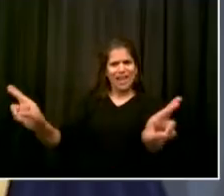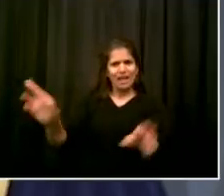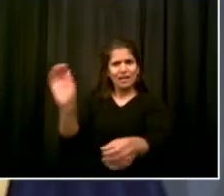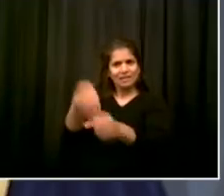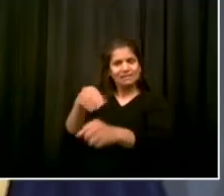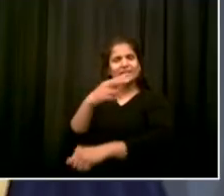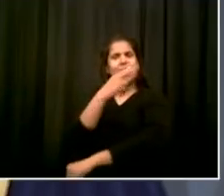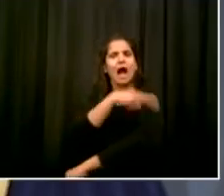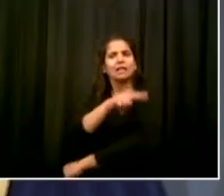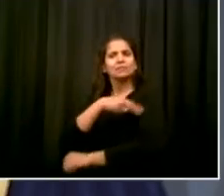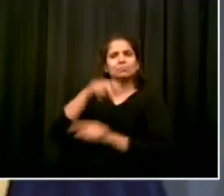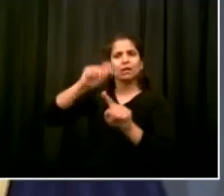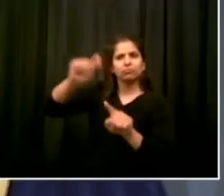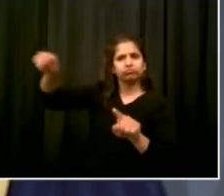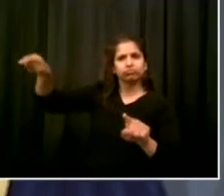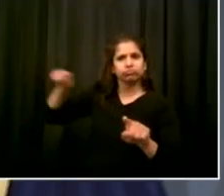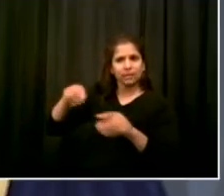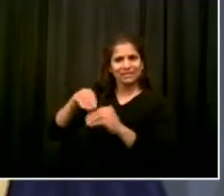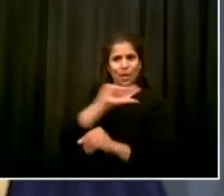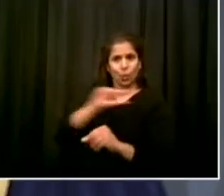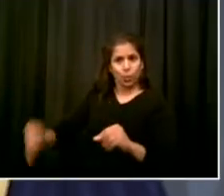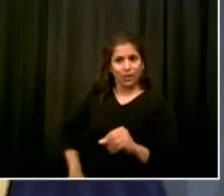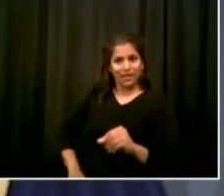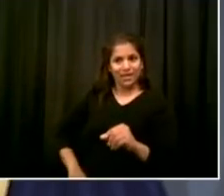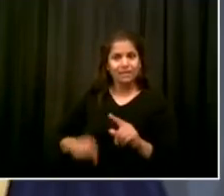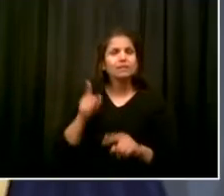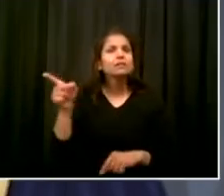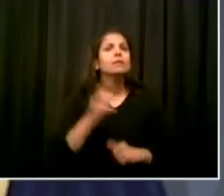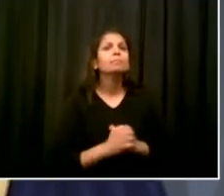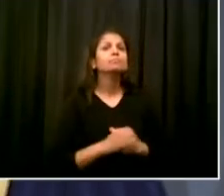the specifics around Elmhurst?